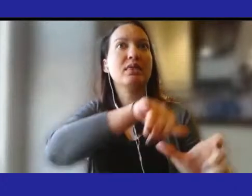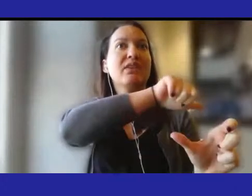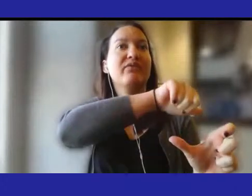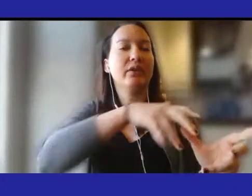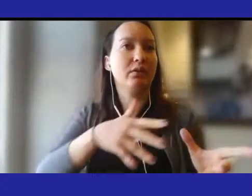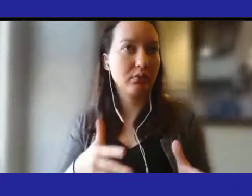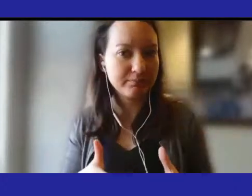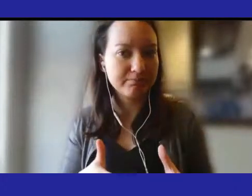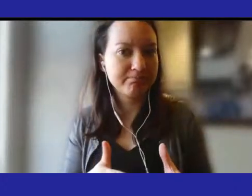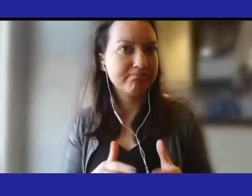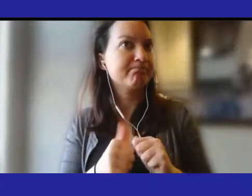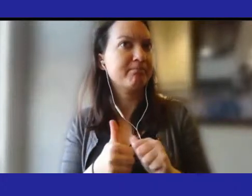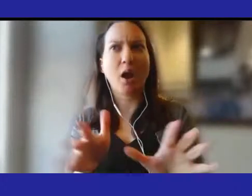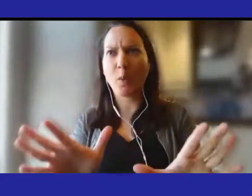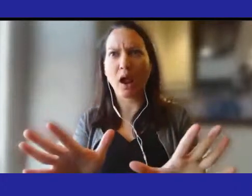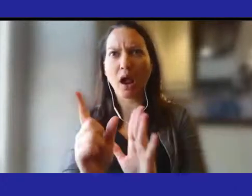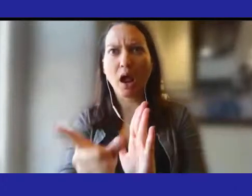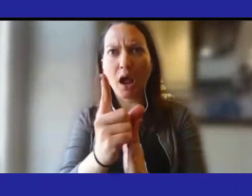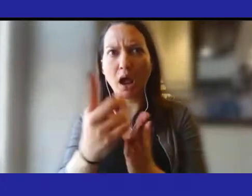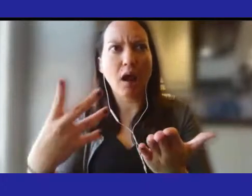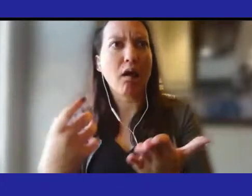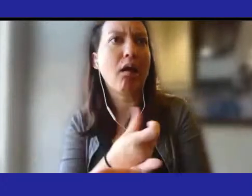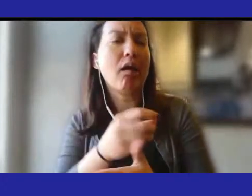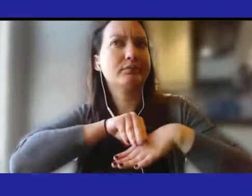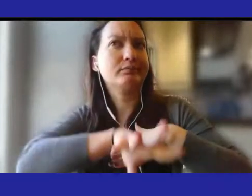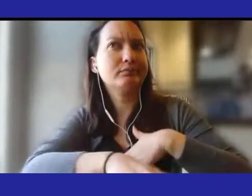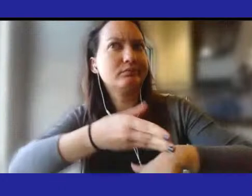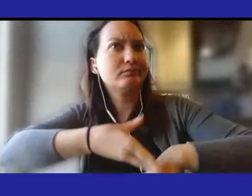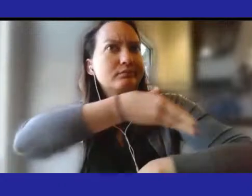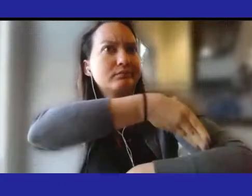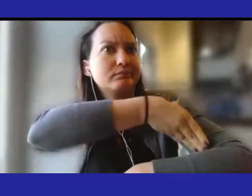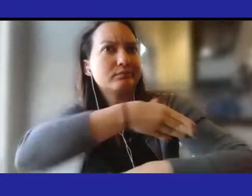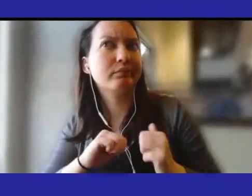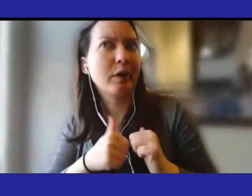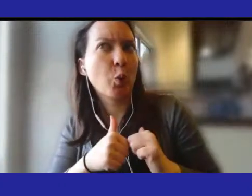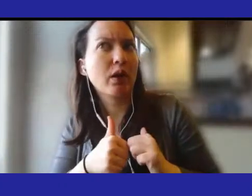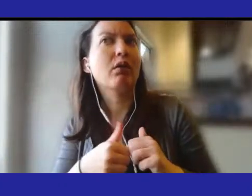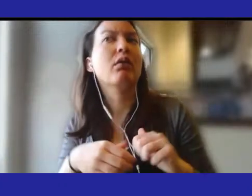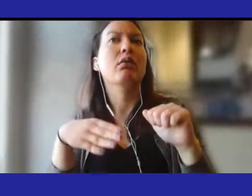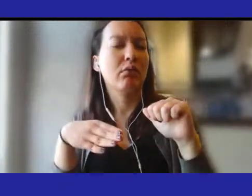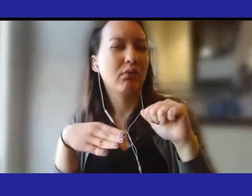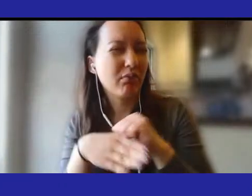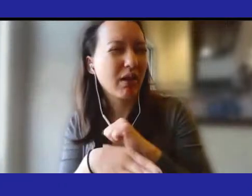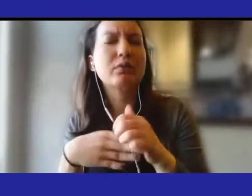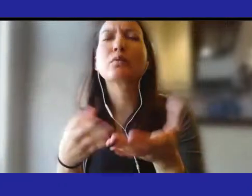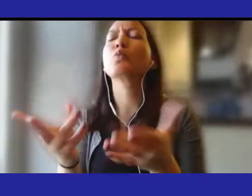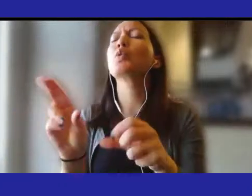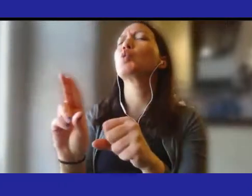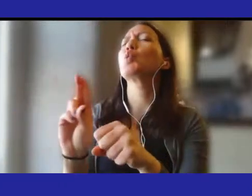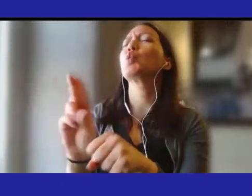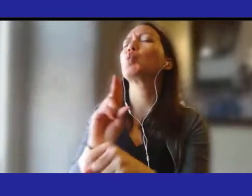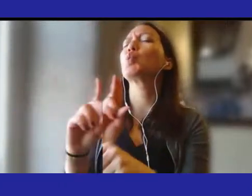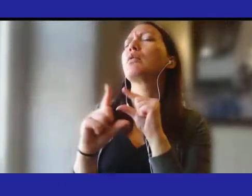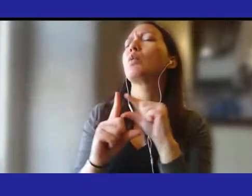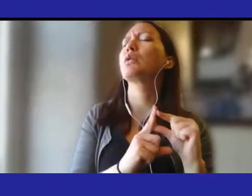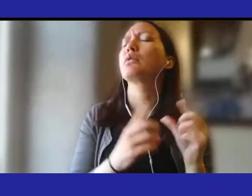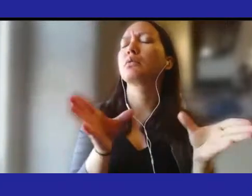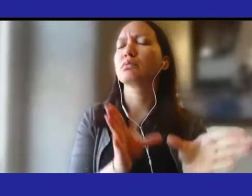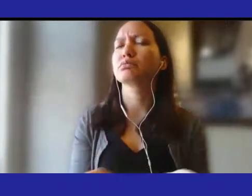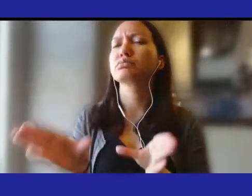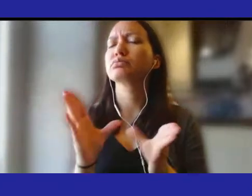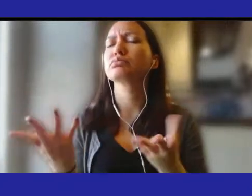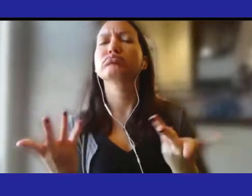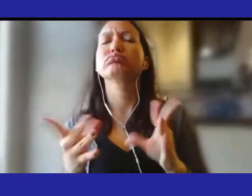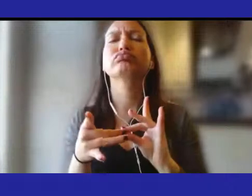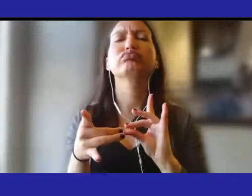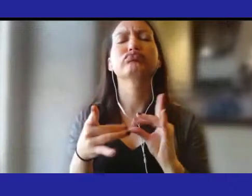how do you get that moment to make a difference? And so we practice what language are you using, what strategies are you using in order to make